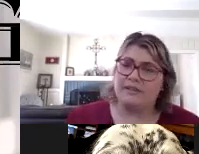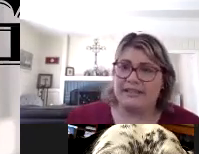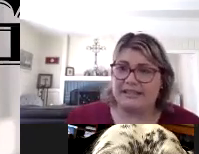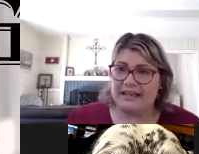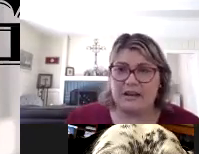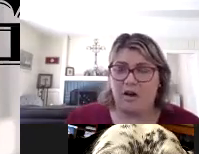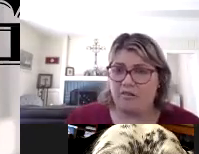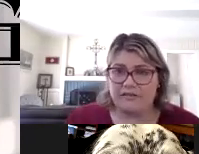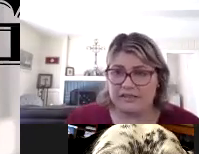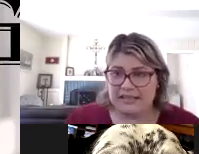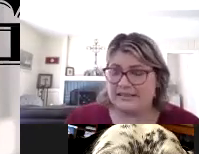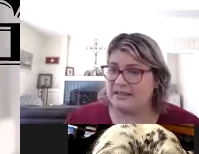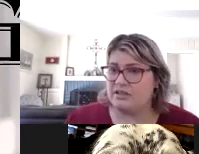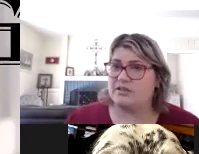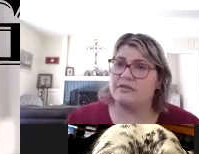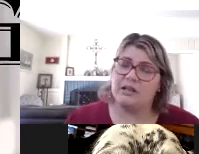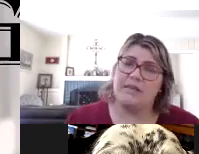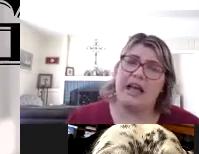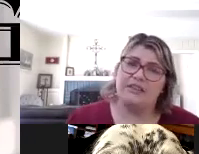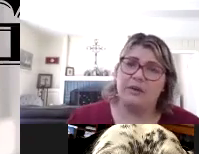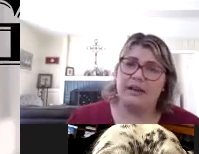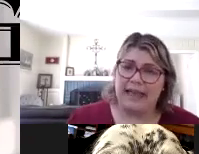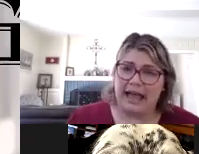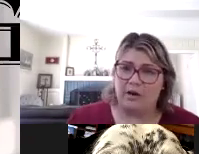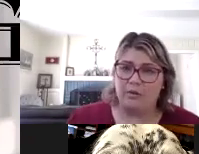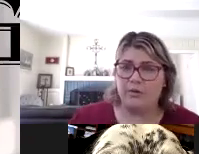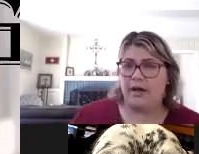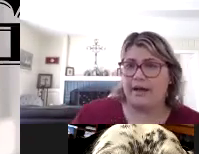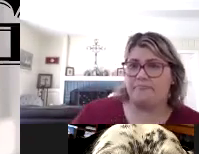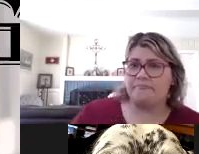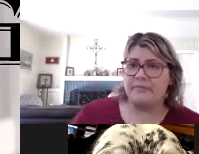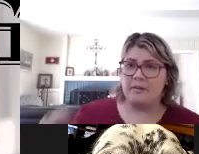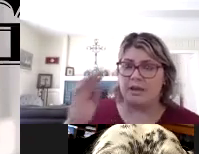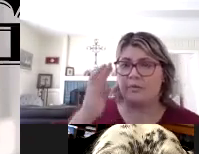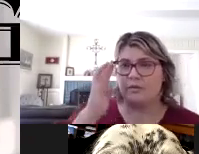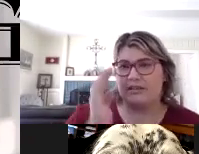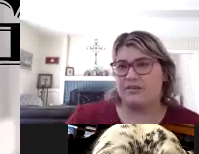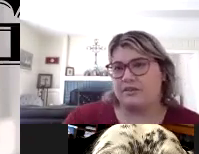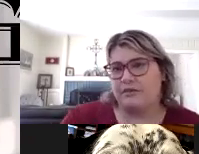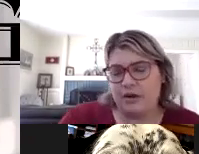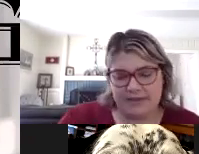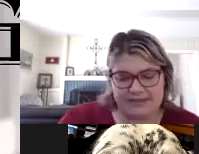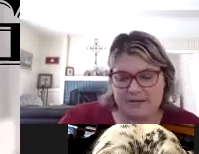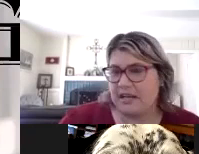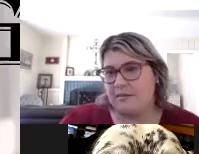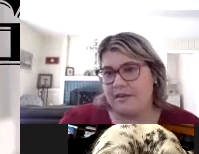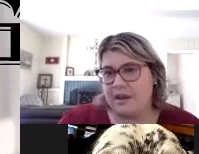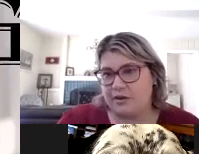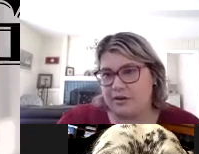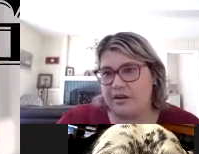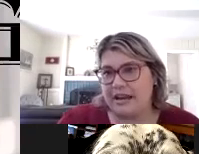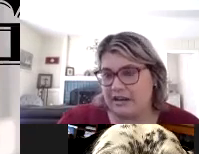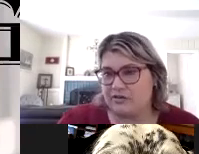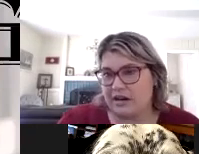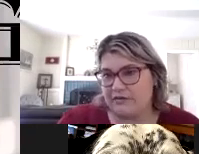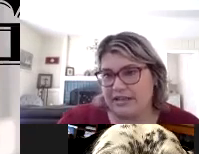did was it said that all 50 states in the District of Columbia had to allow people to register to vote at the same time that they